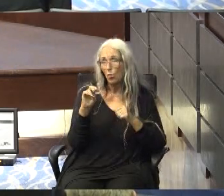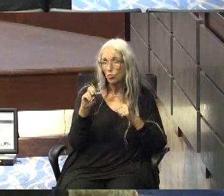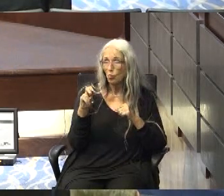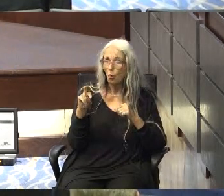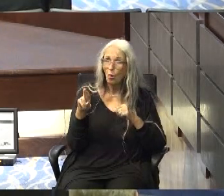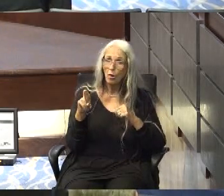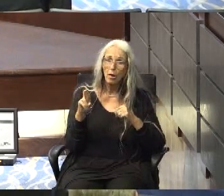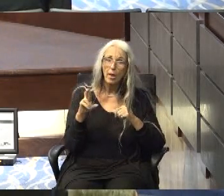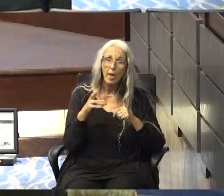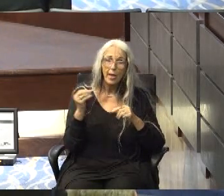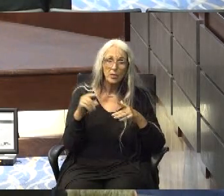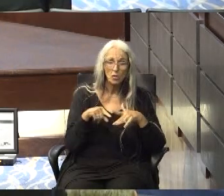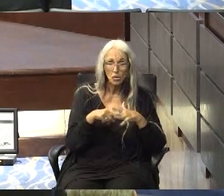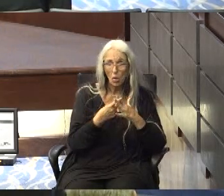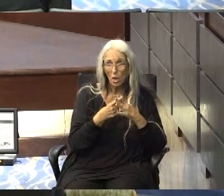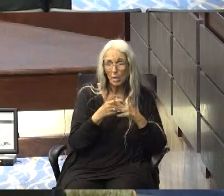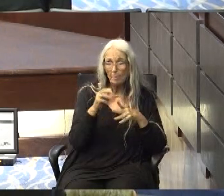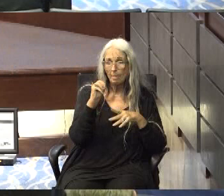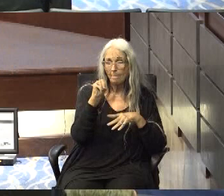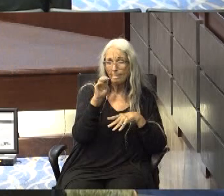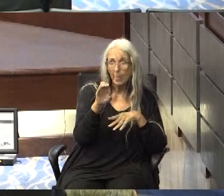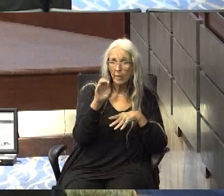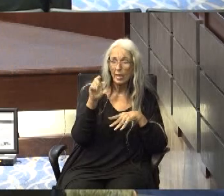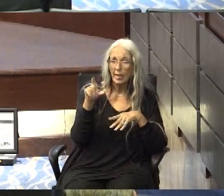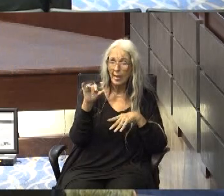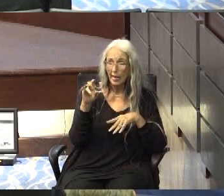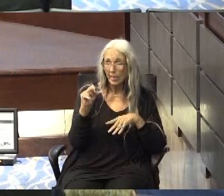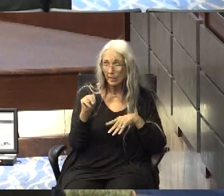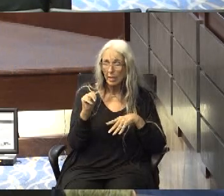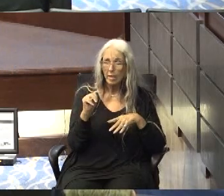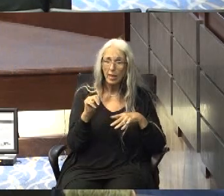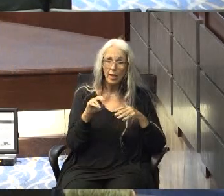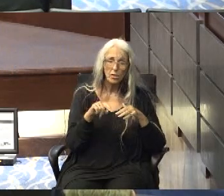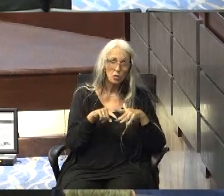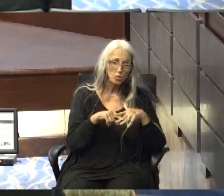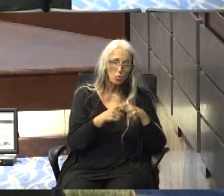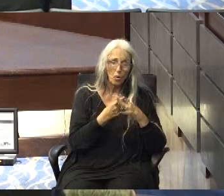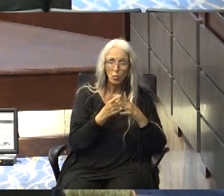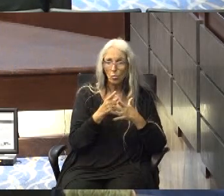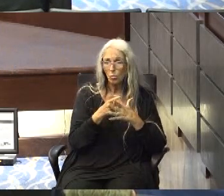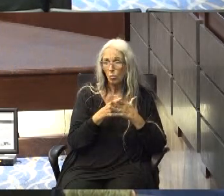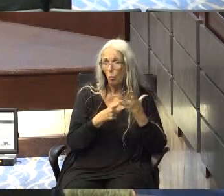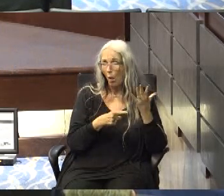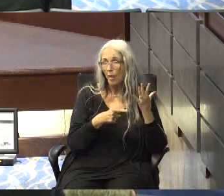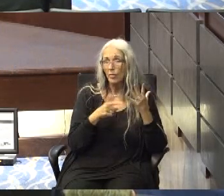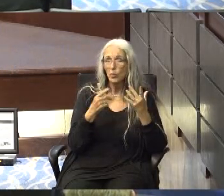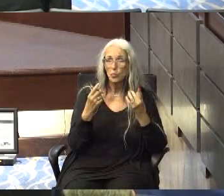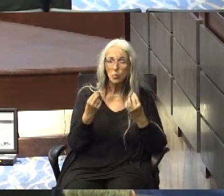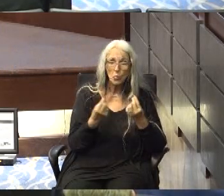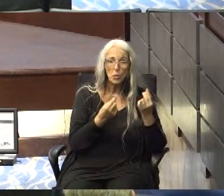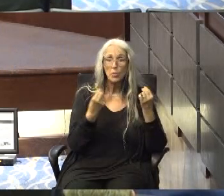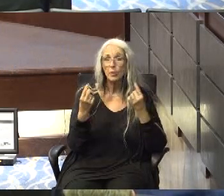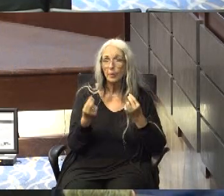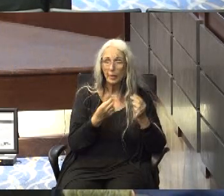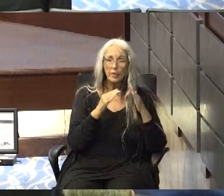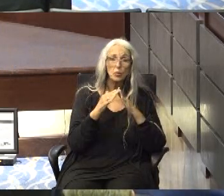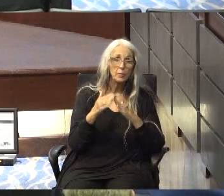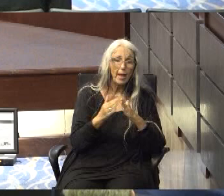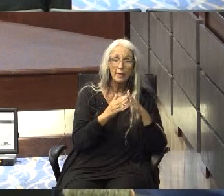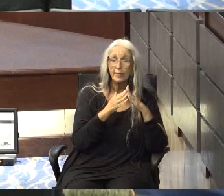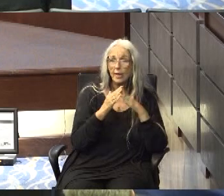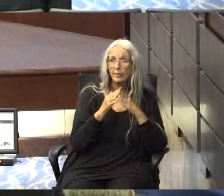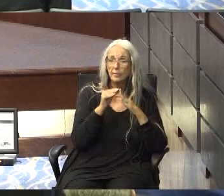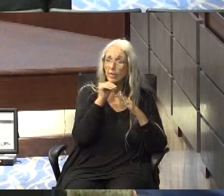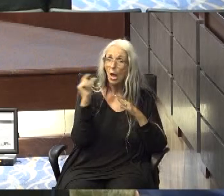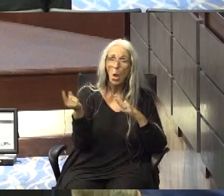activated what McLean is and doing, as we activate what the arena is doing. So your downtown is not